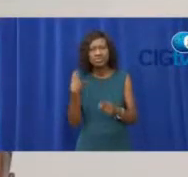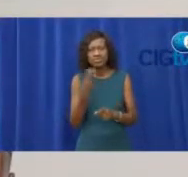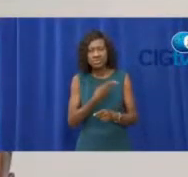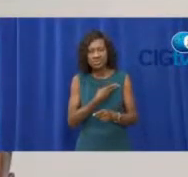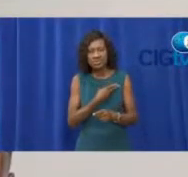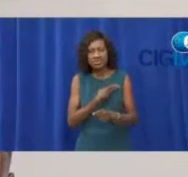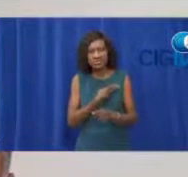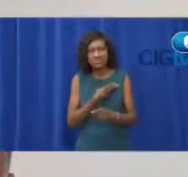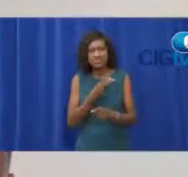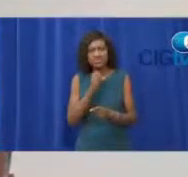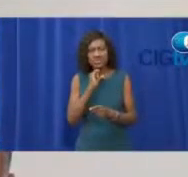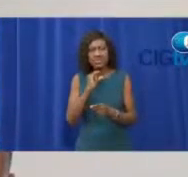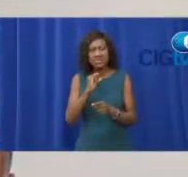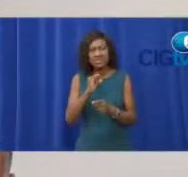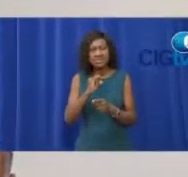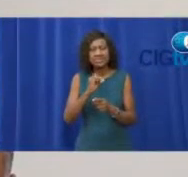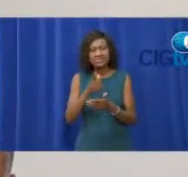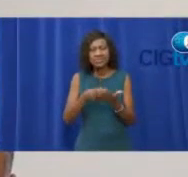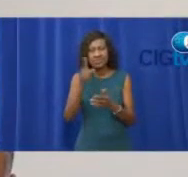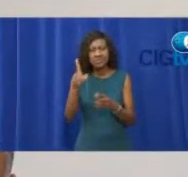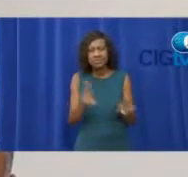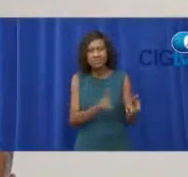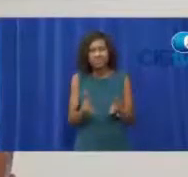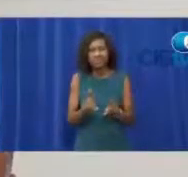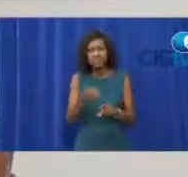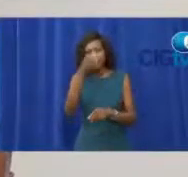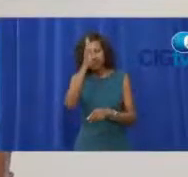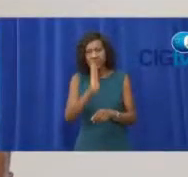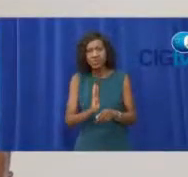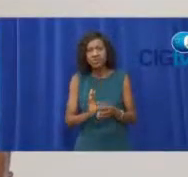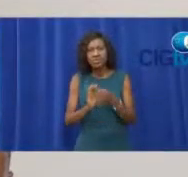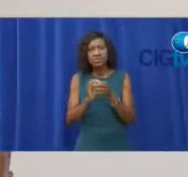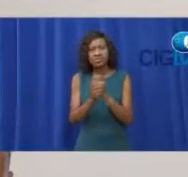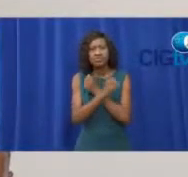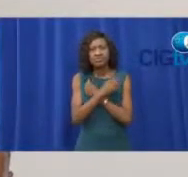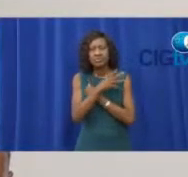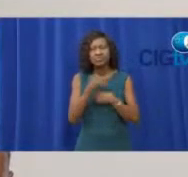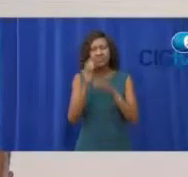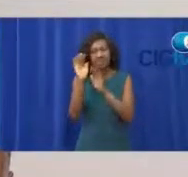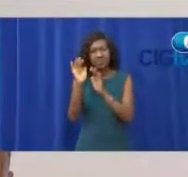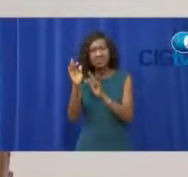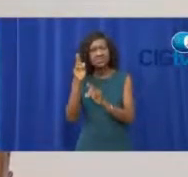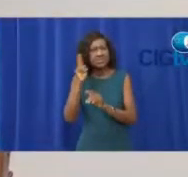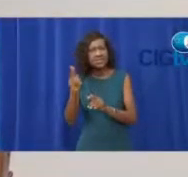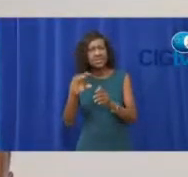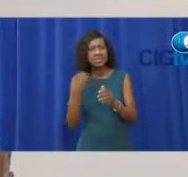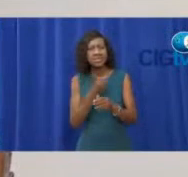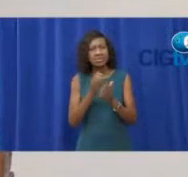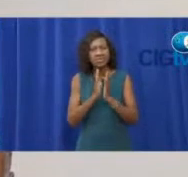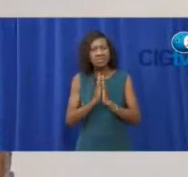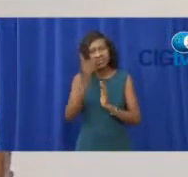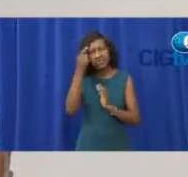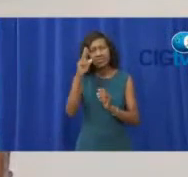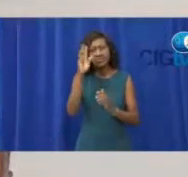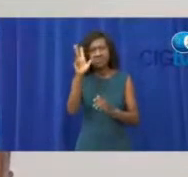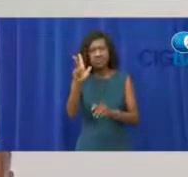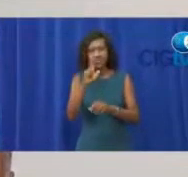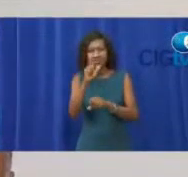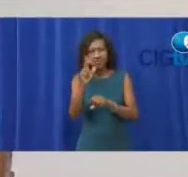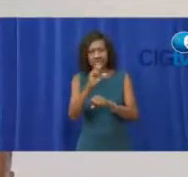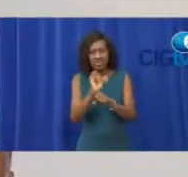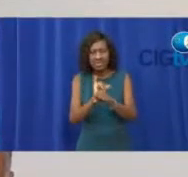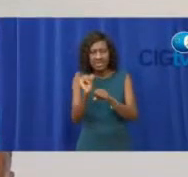character. God of love and mercy, hear our prayers for these three islands and our people. We ask for